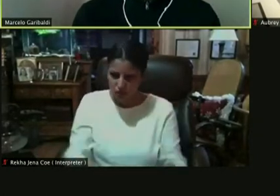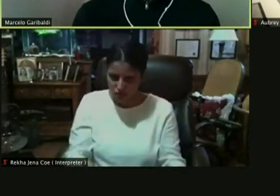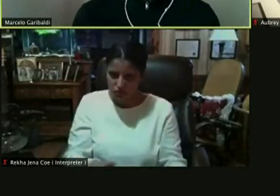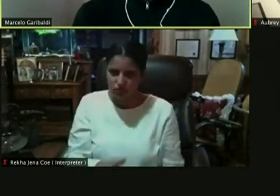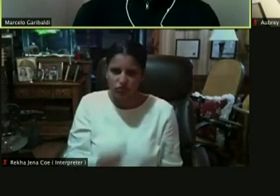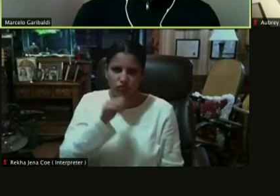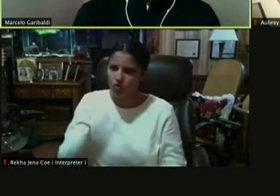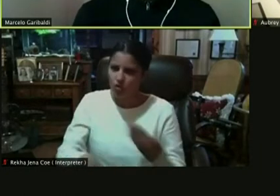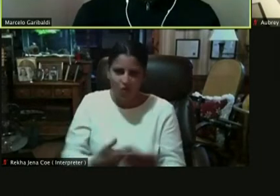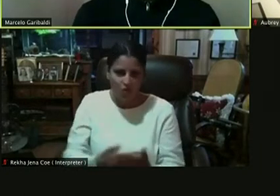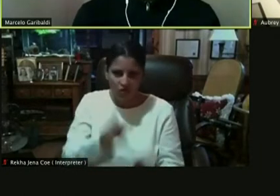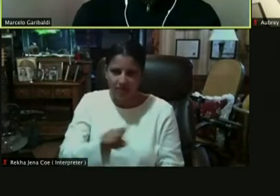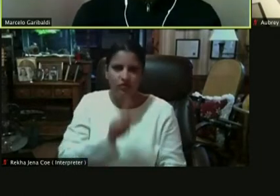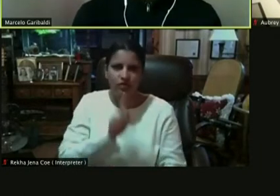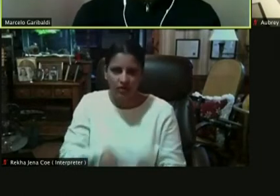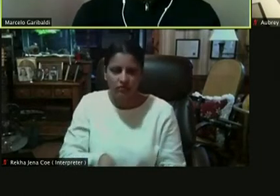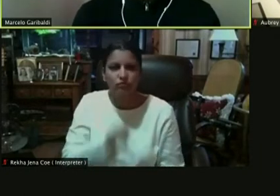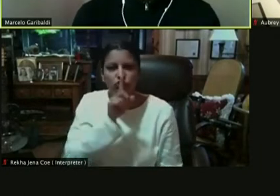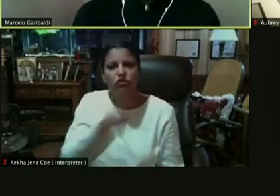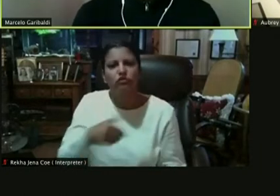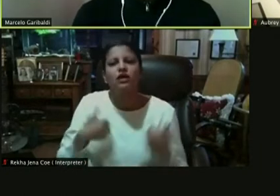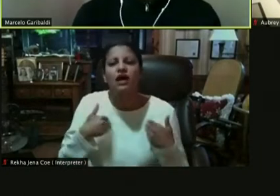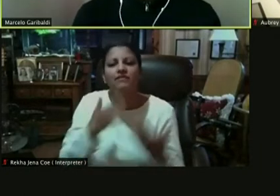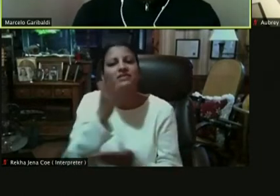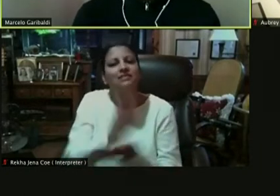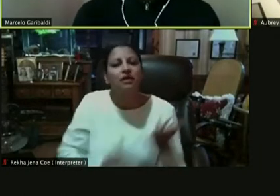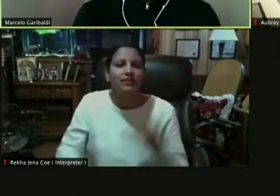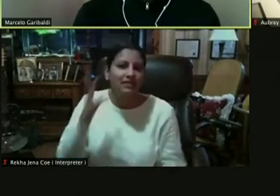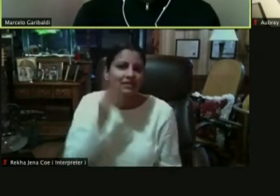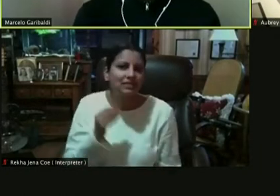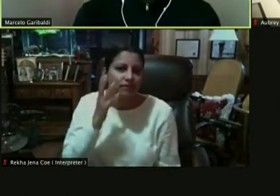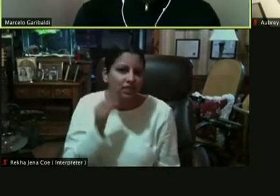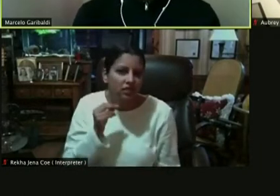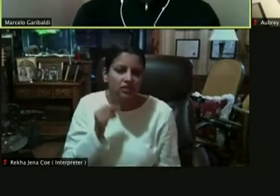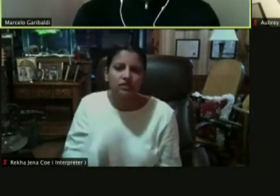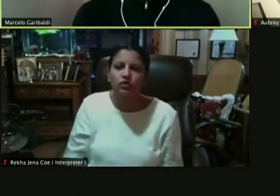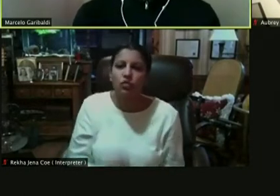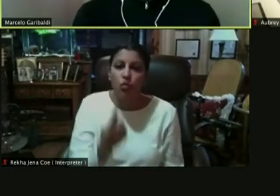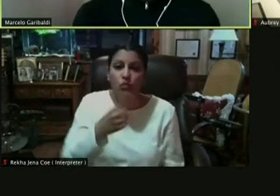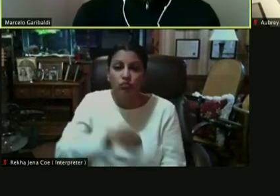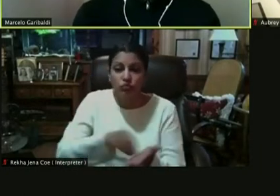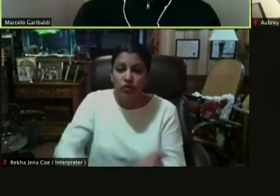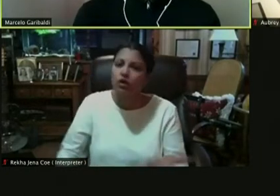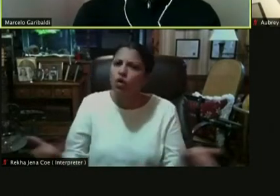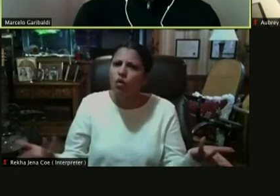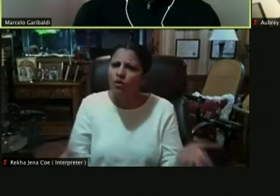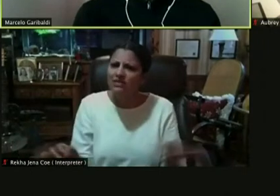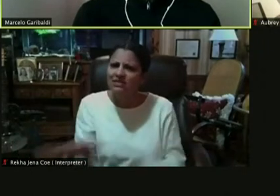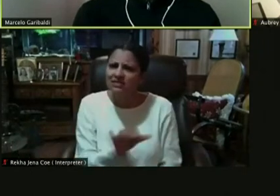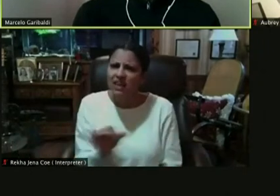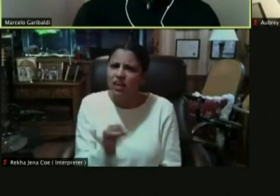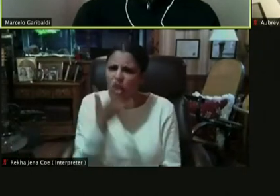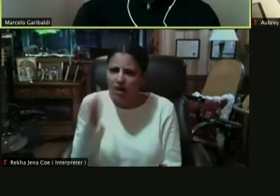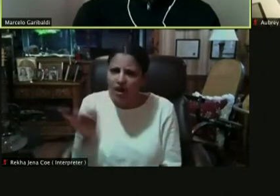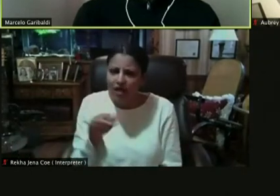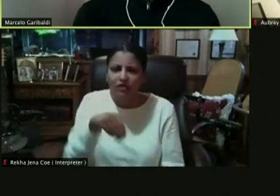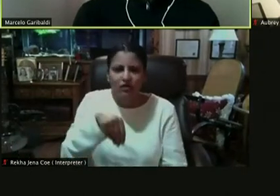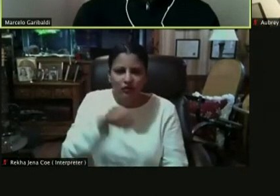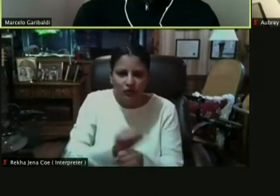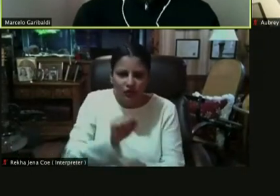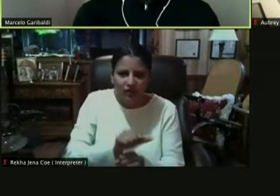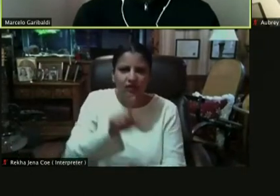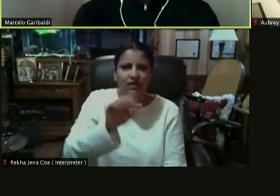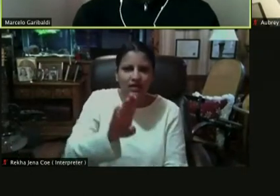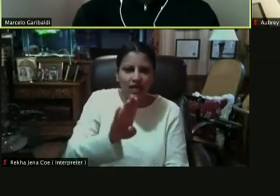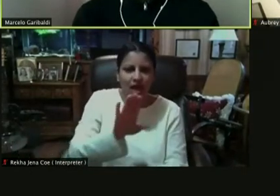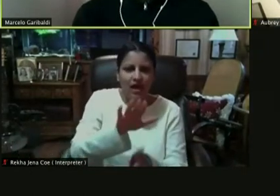but I'm sure you guys all have some experience. A student asked, what is it like to work in a laboratory setting? And can you talk more